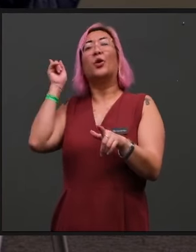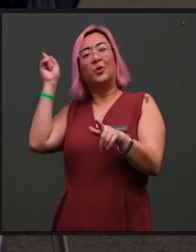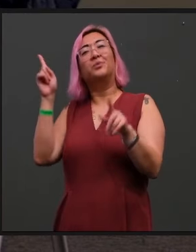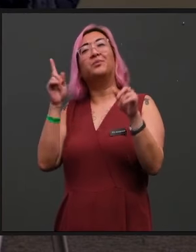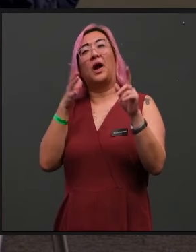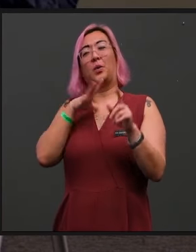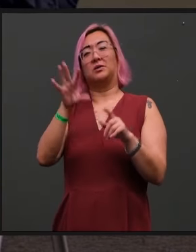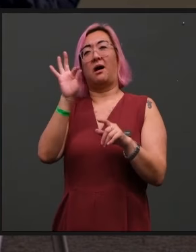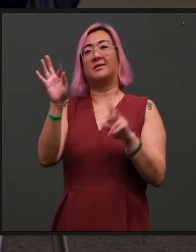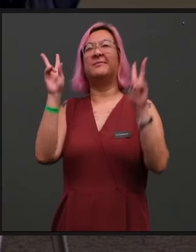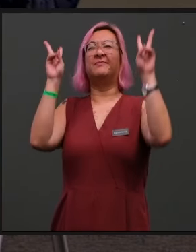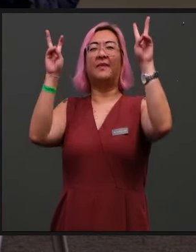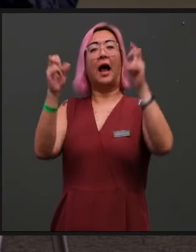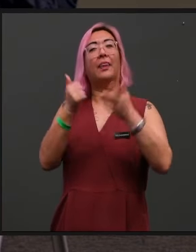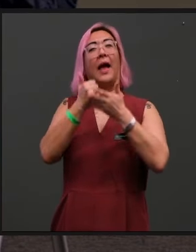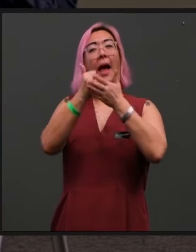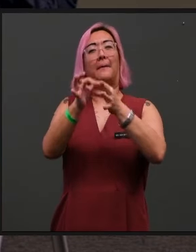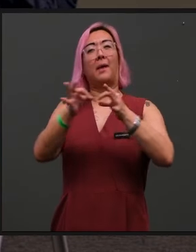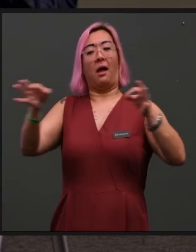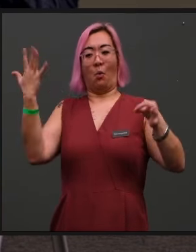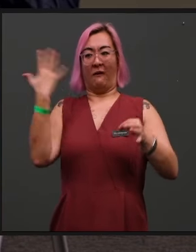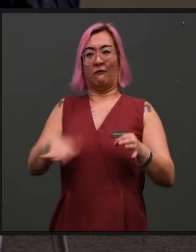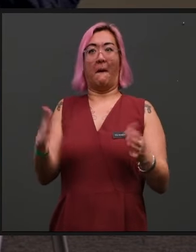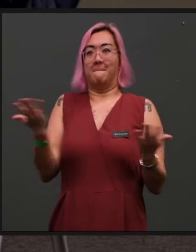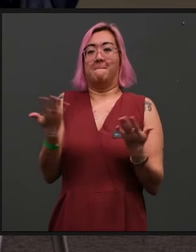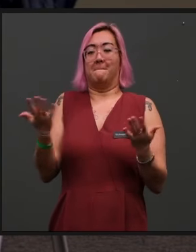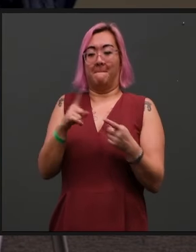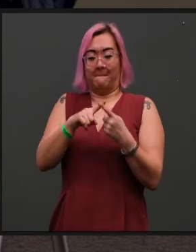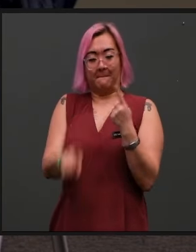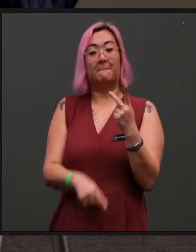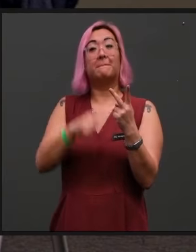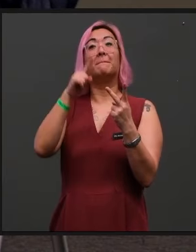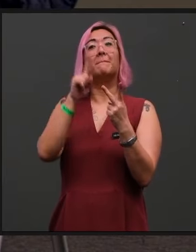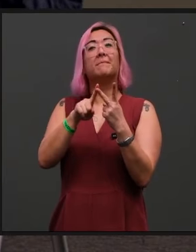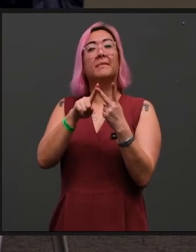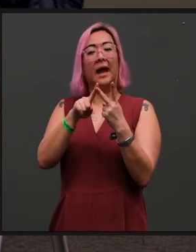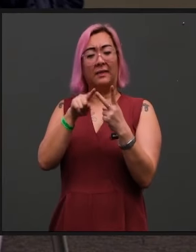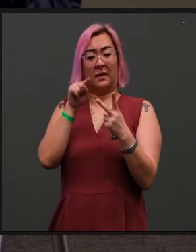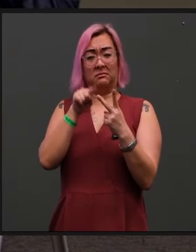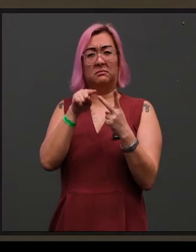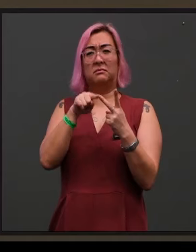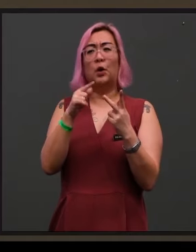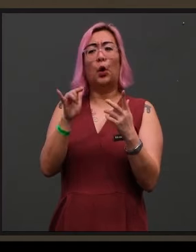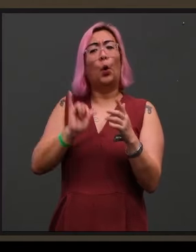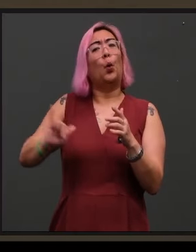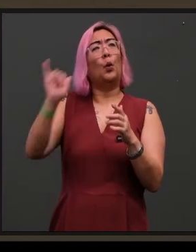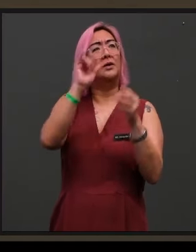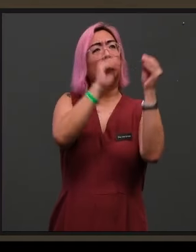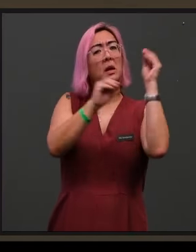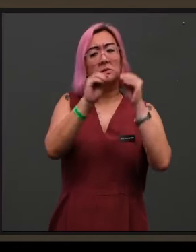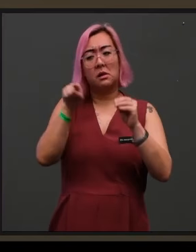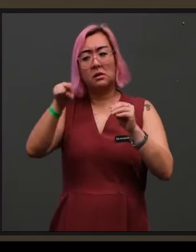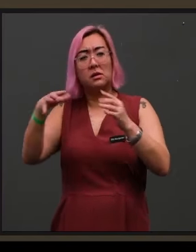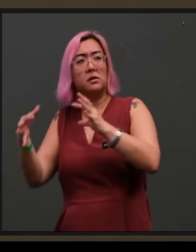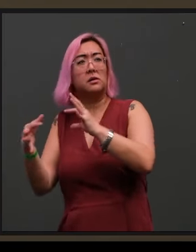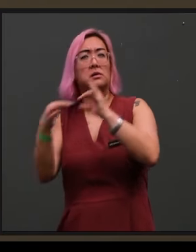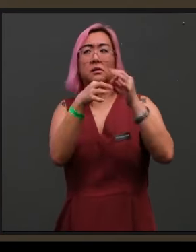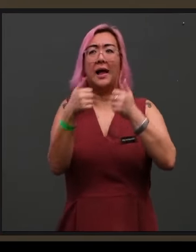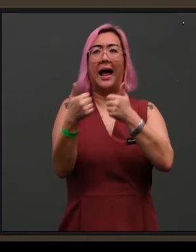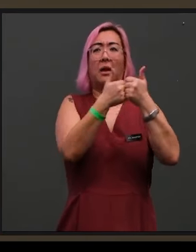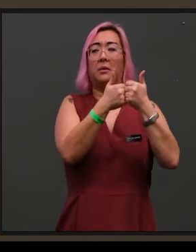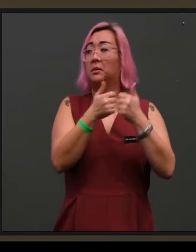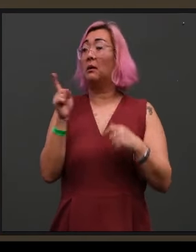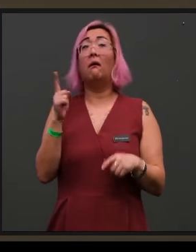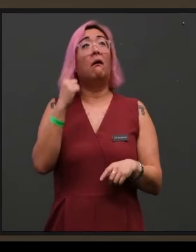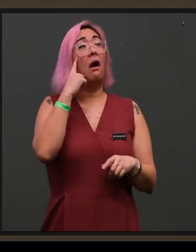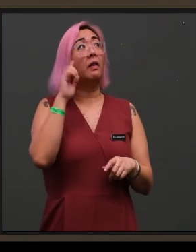was, how did you figure out which puzzles ultimately need to be weaved into that? I think all of the puzzles are